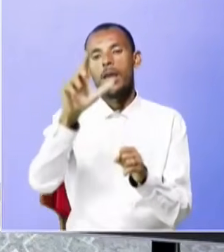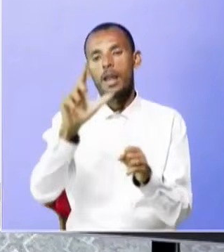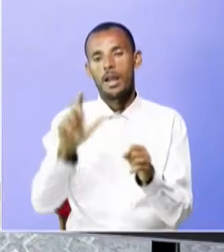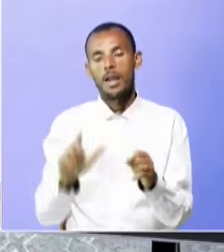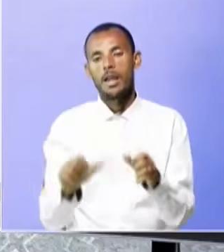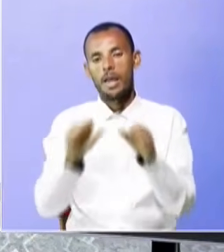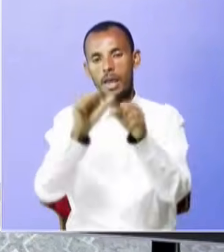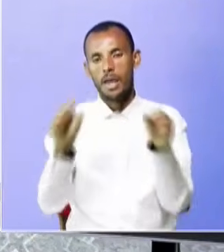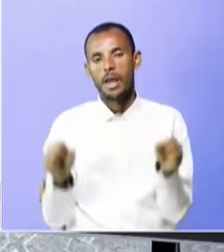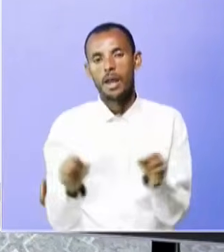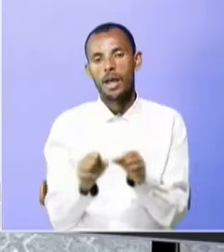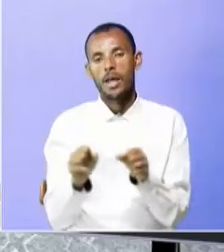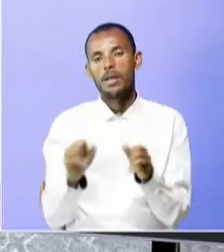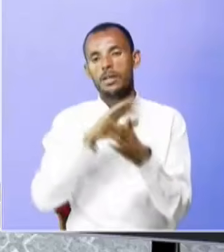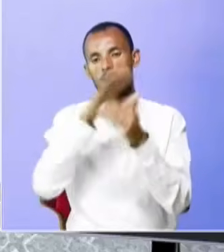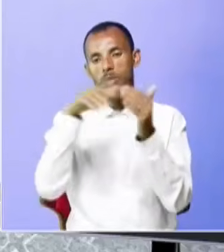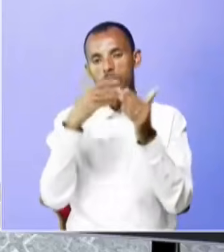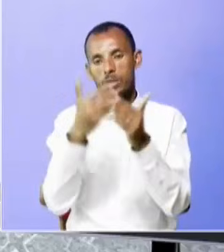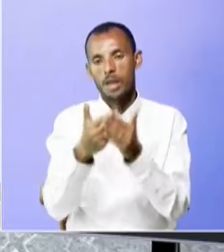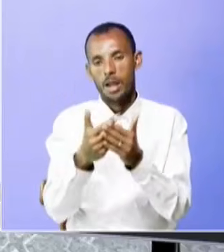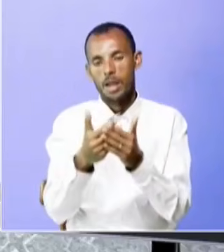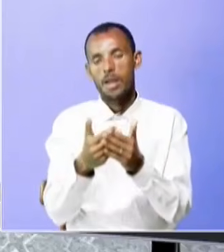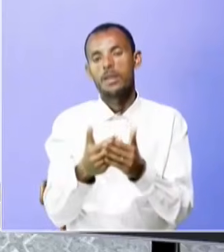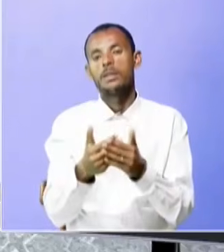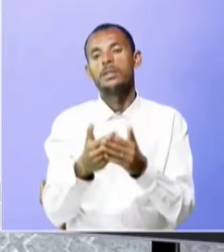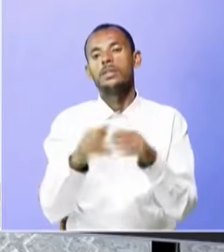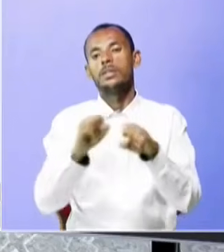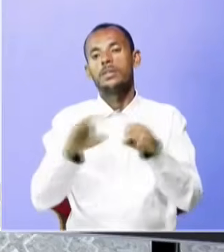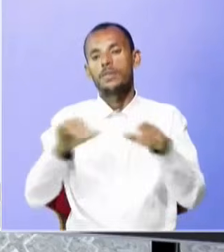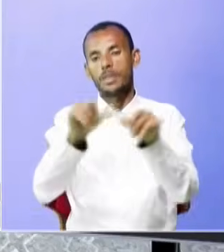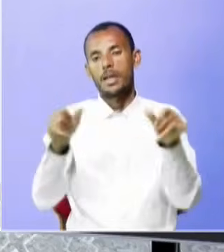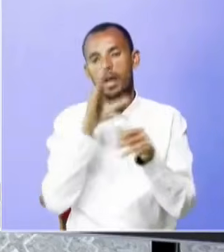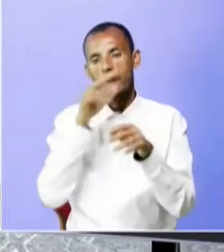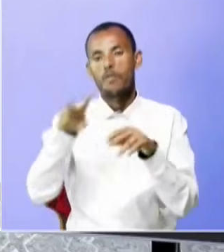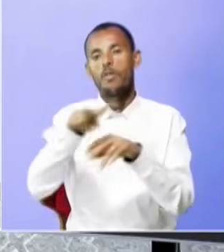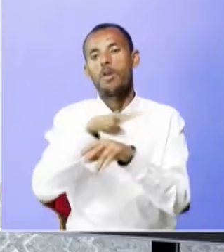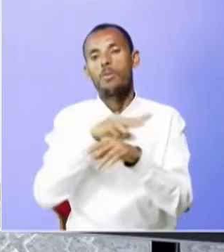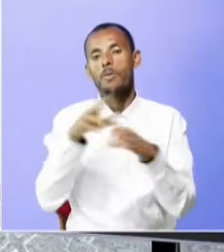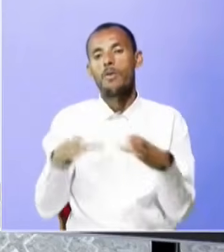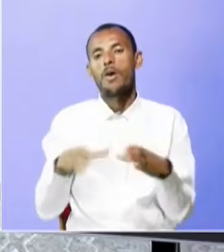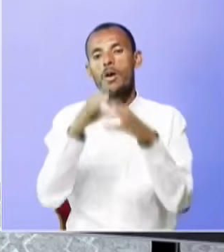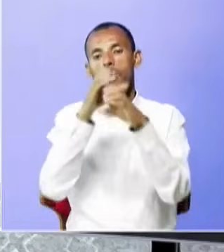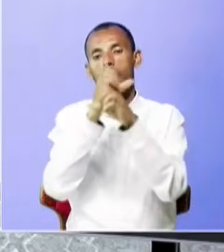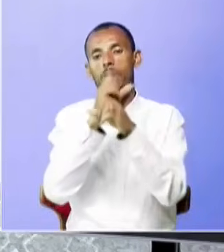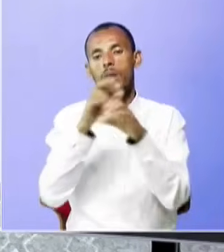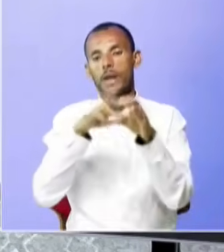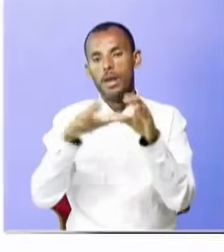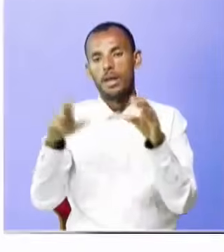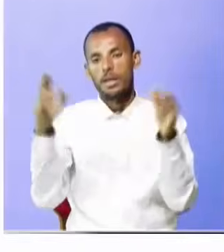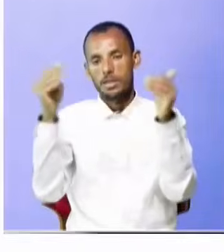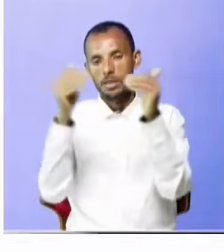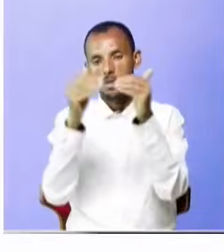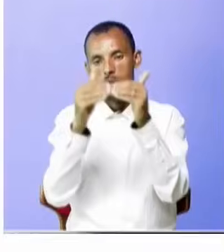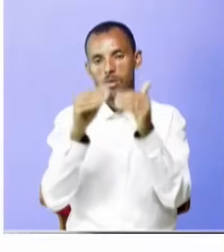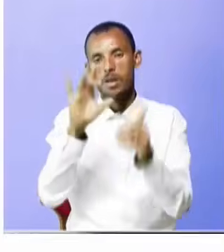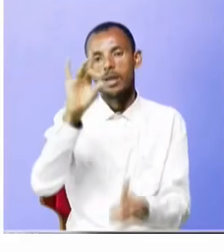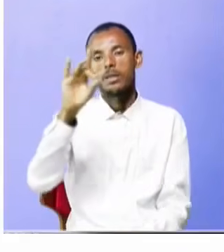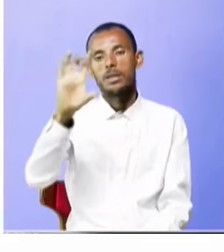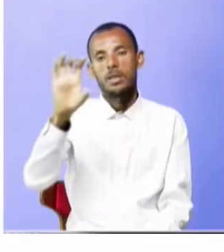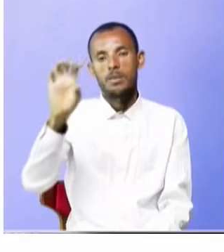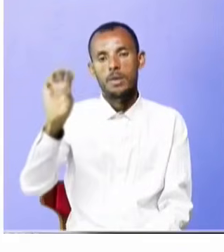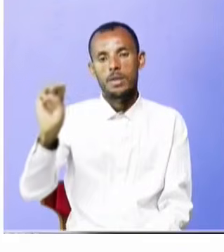area, the total surface area, and the volume of a cone whose radius is 8